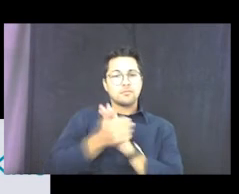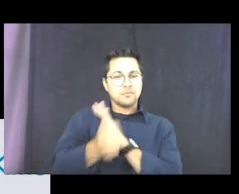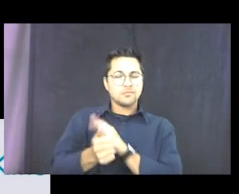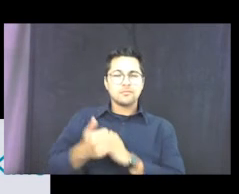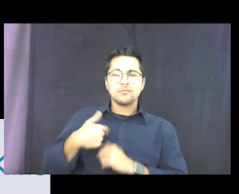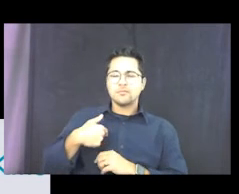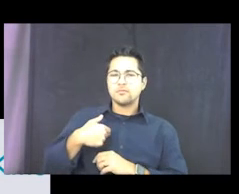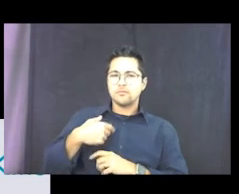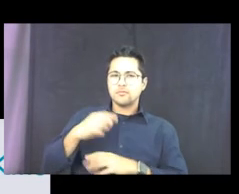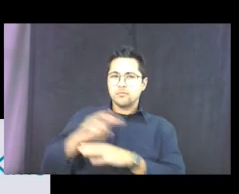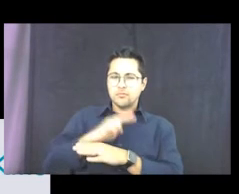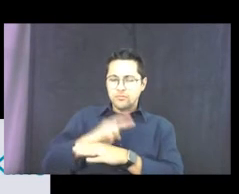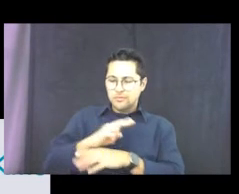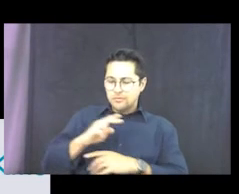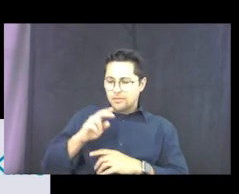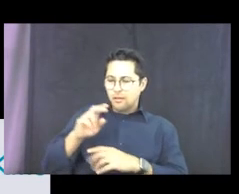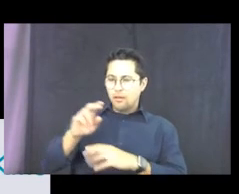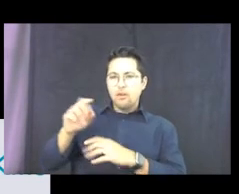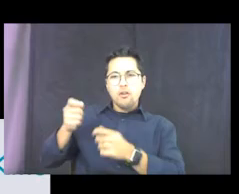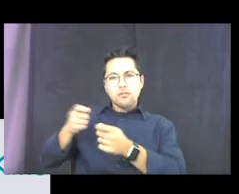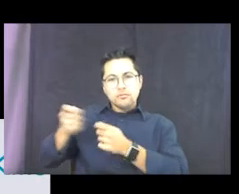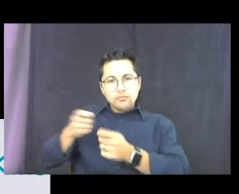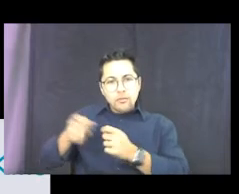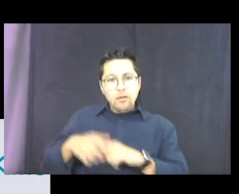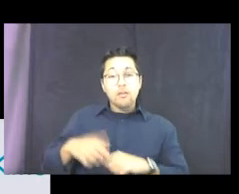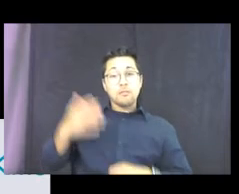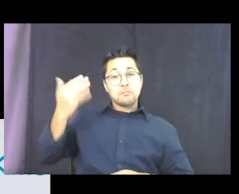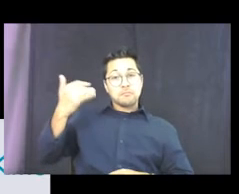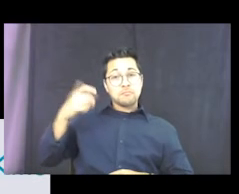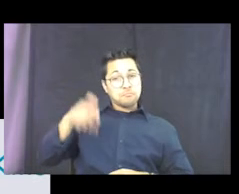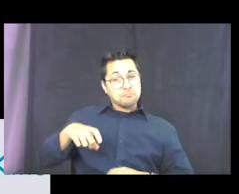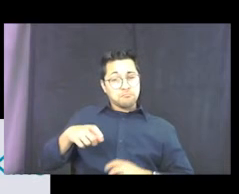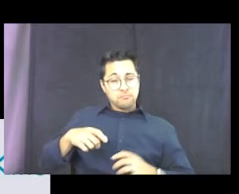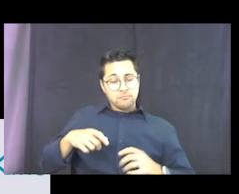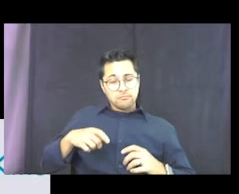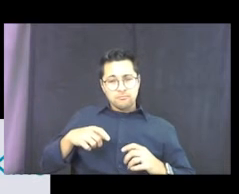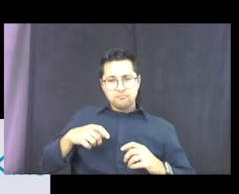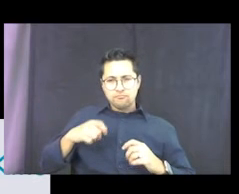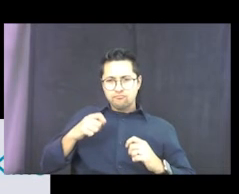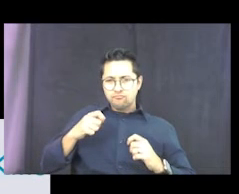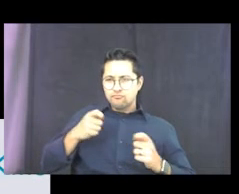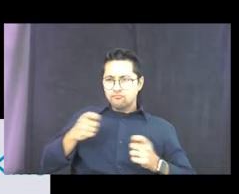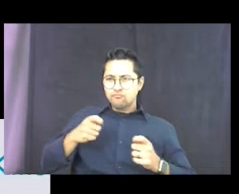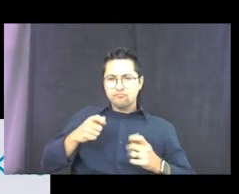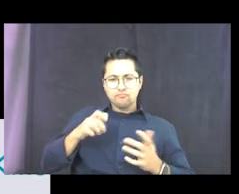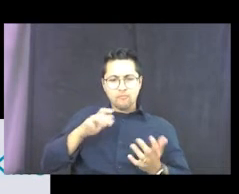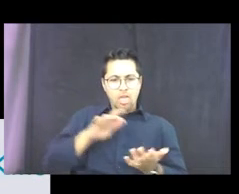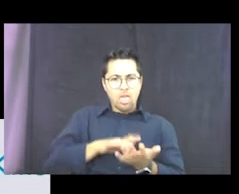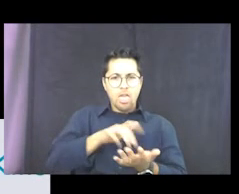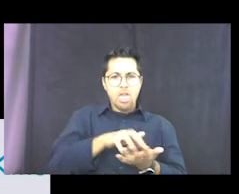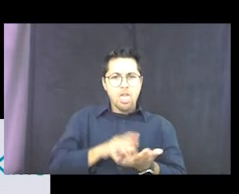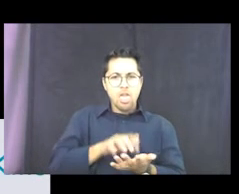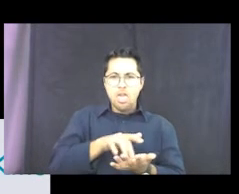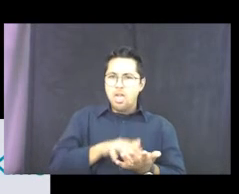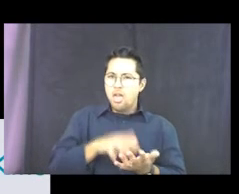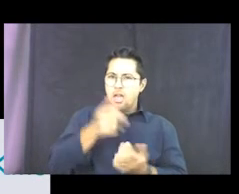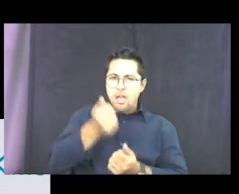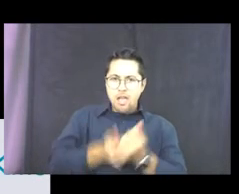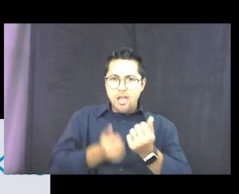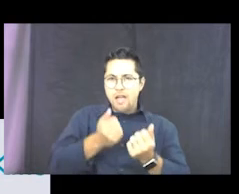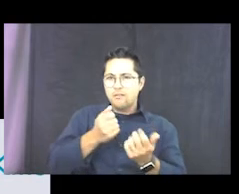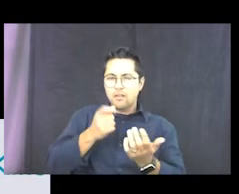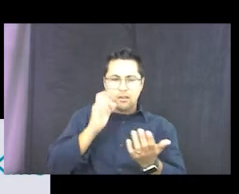impulsive control because we have to control our impulse to just start selecting every target on the